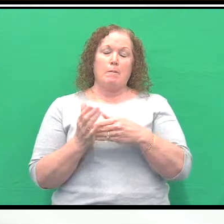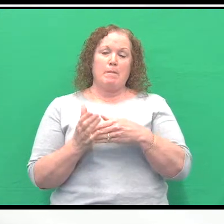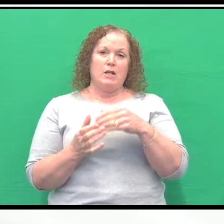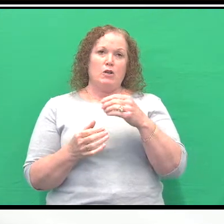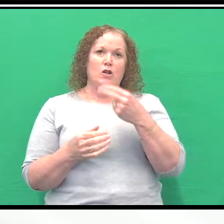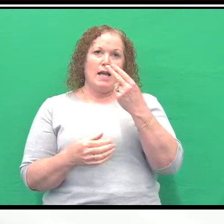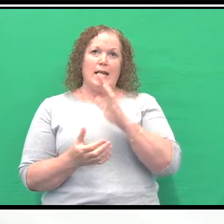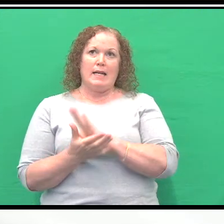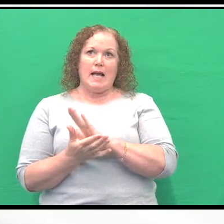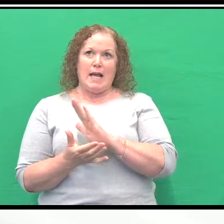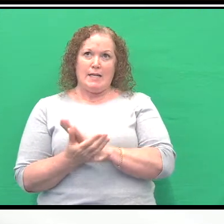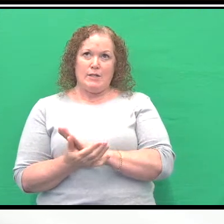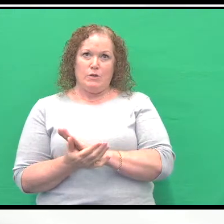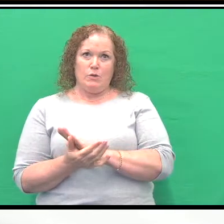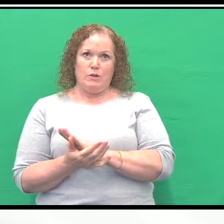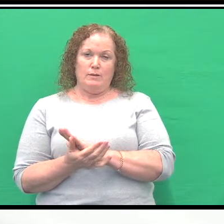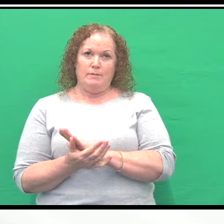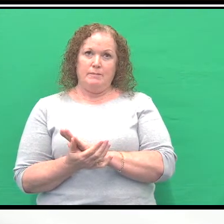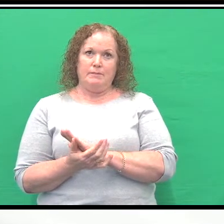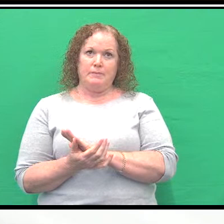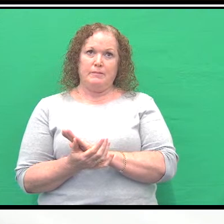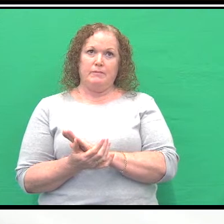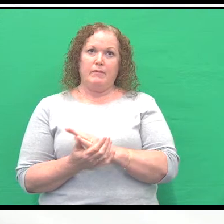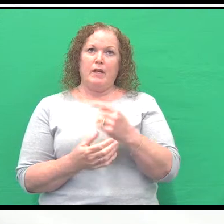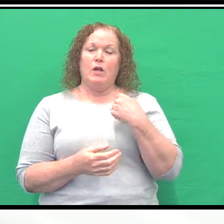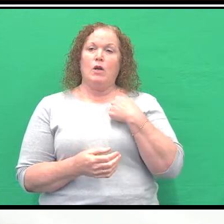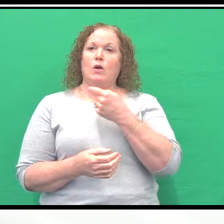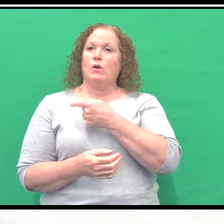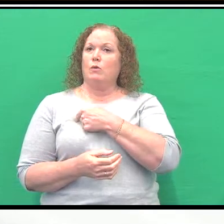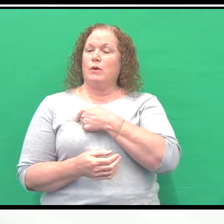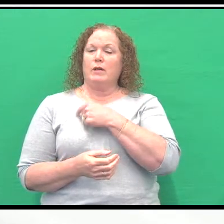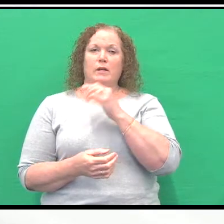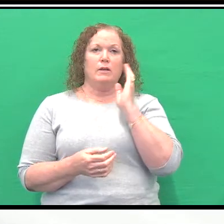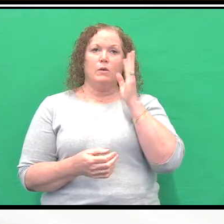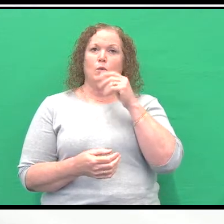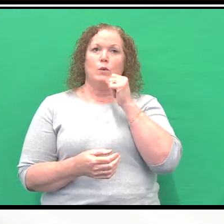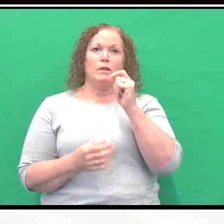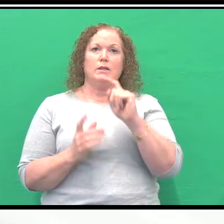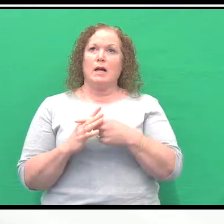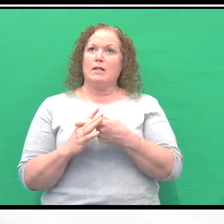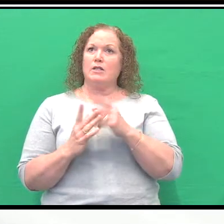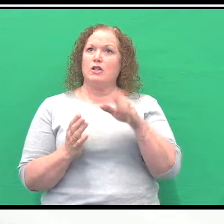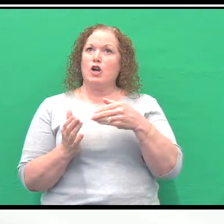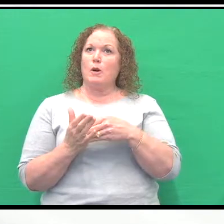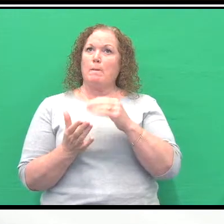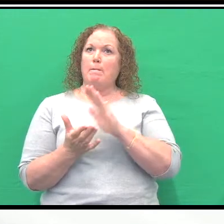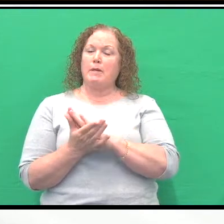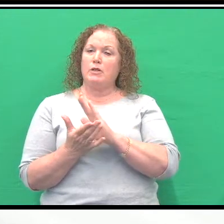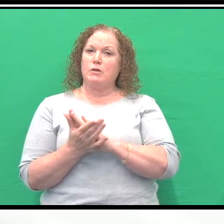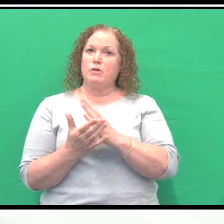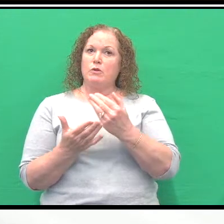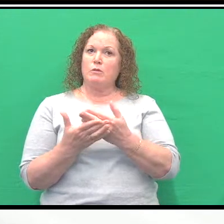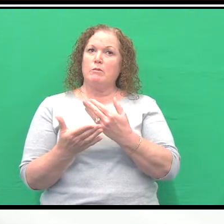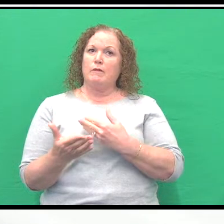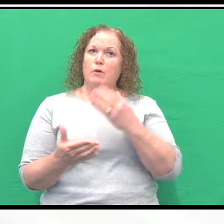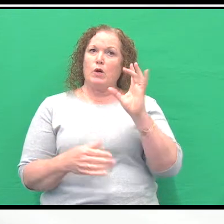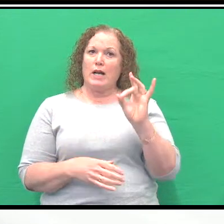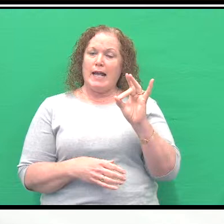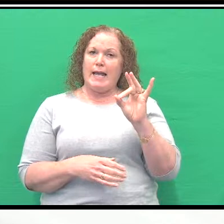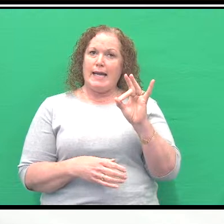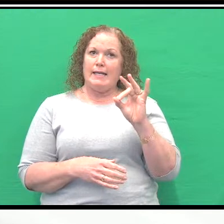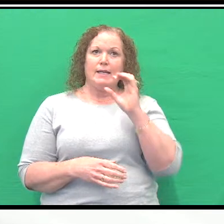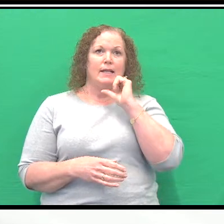the law says we shall not start middle school prior to 8 a.m. and shall not start high